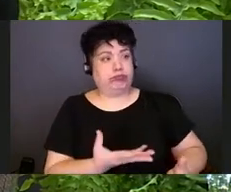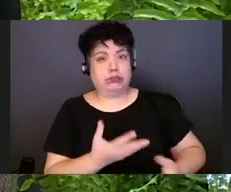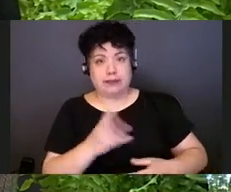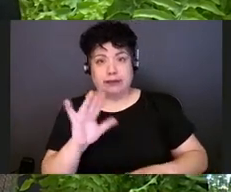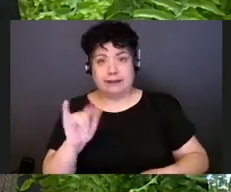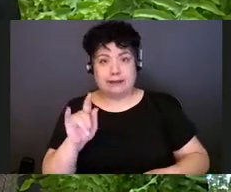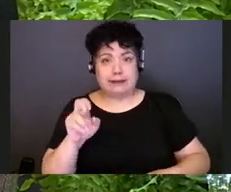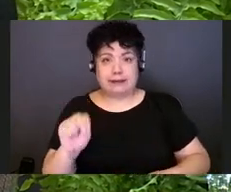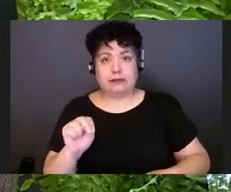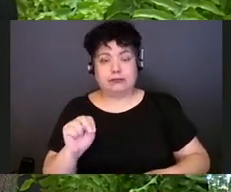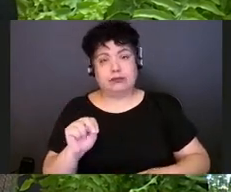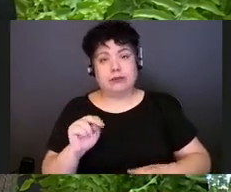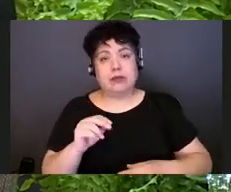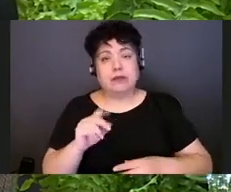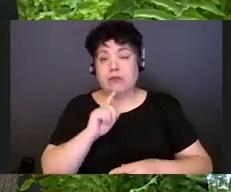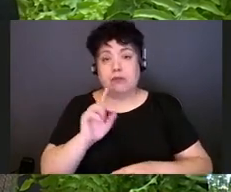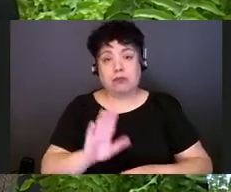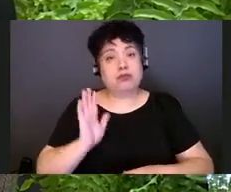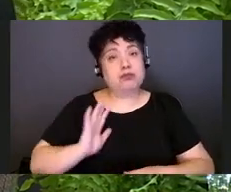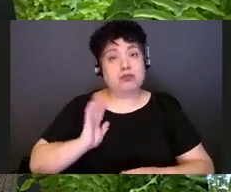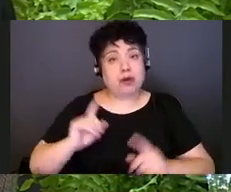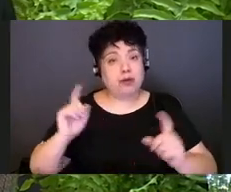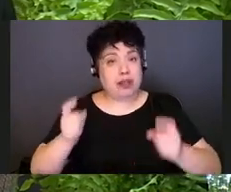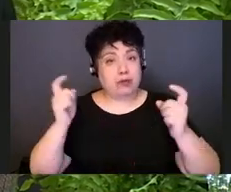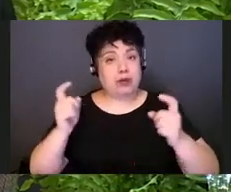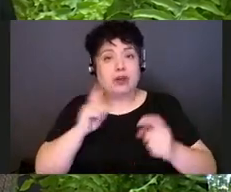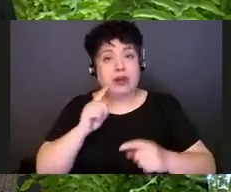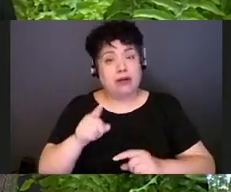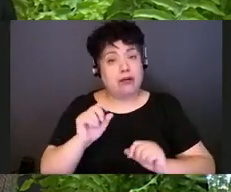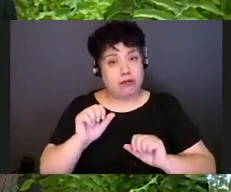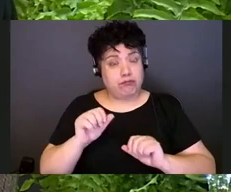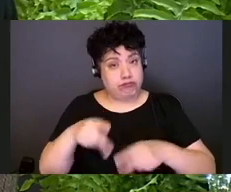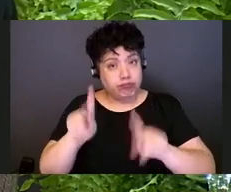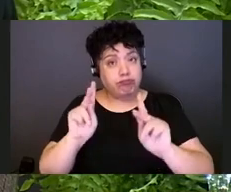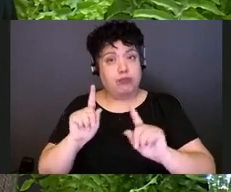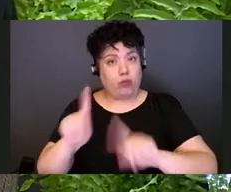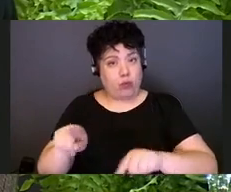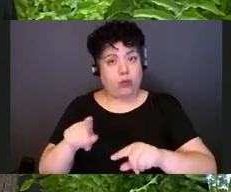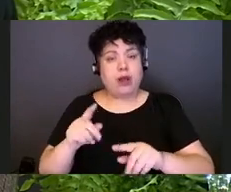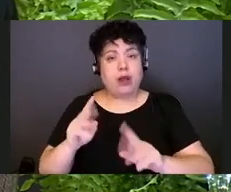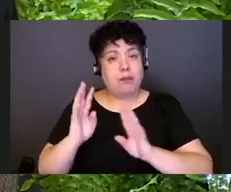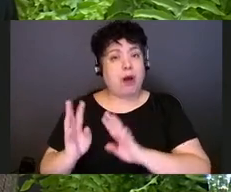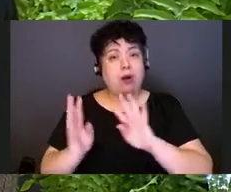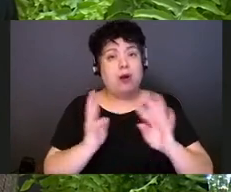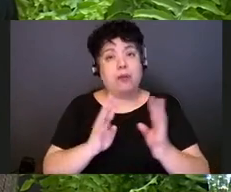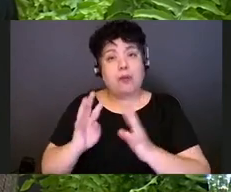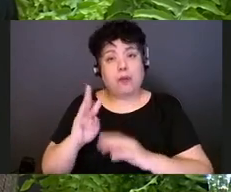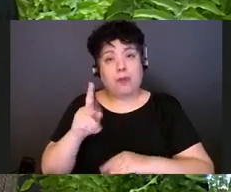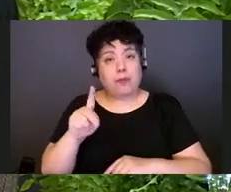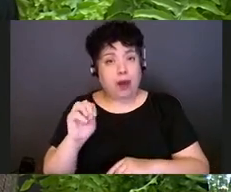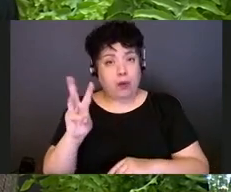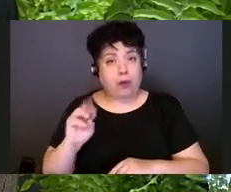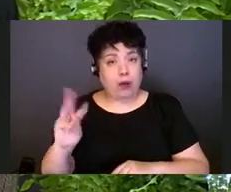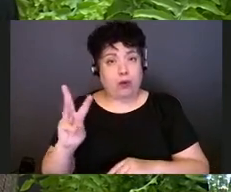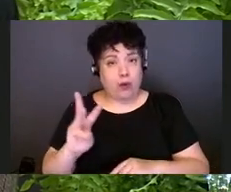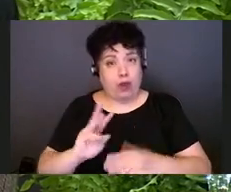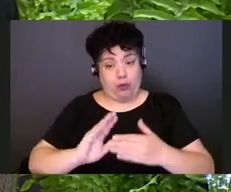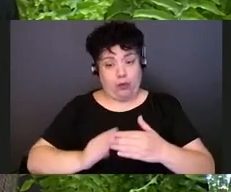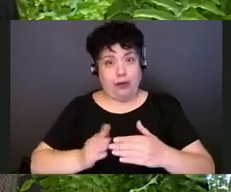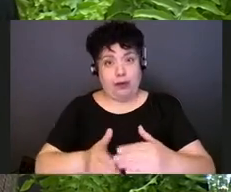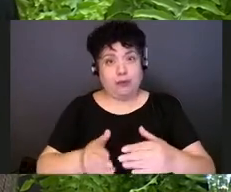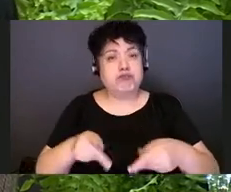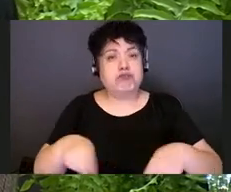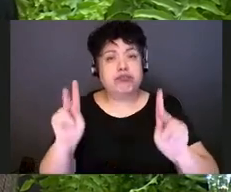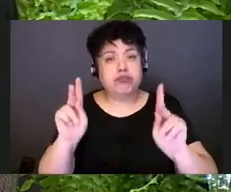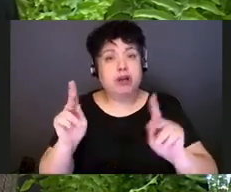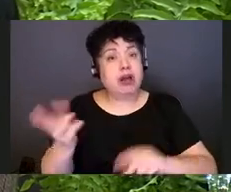was celebrating. We went to, you could go to powwows almost every mm-hmm. weekend, you know, because all of a sudden you were allowed.